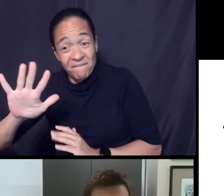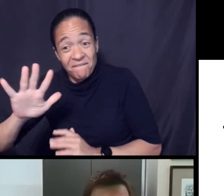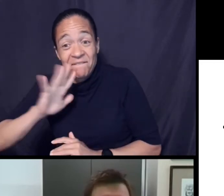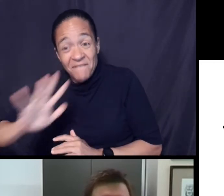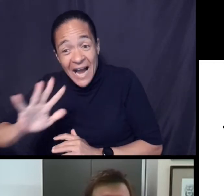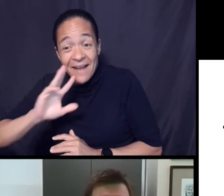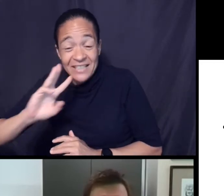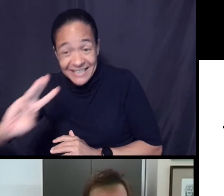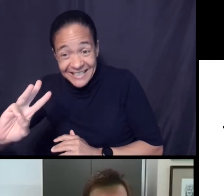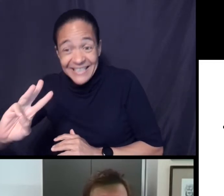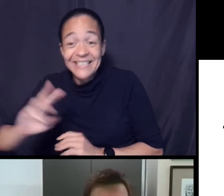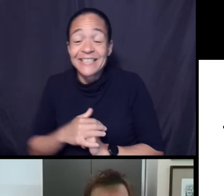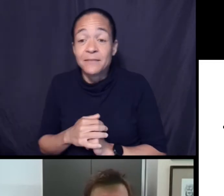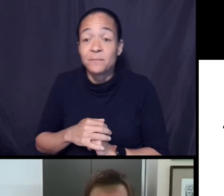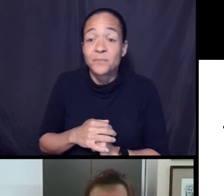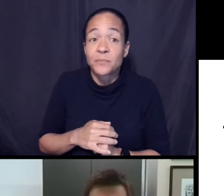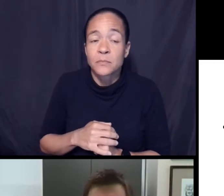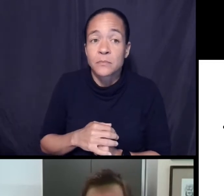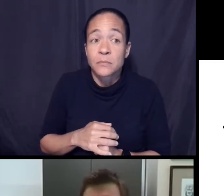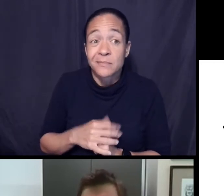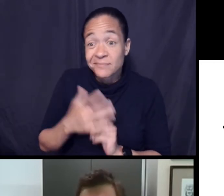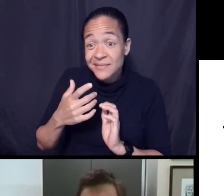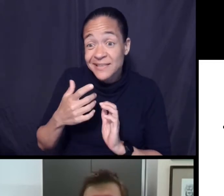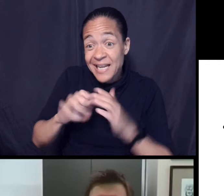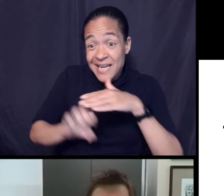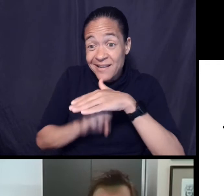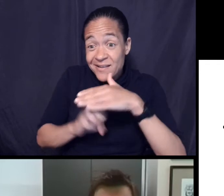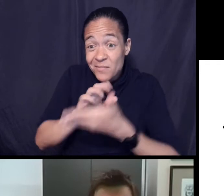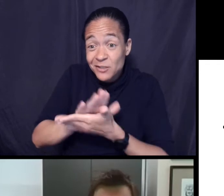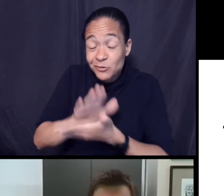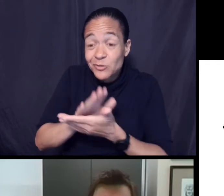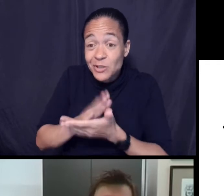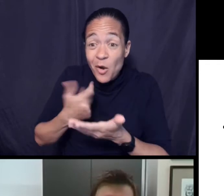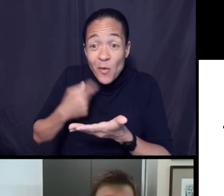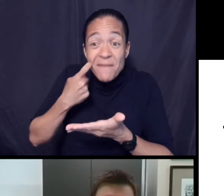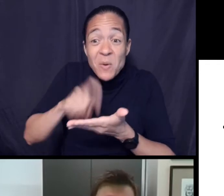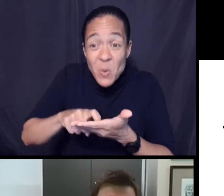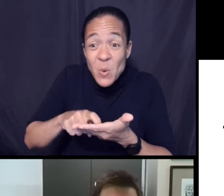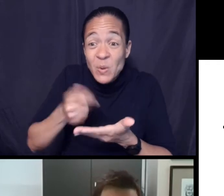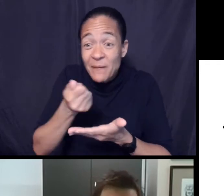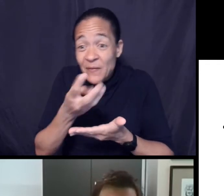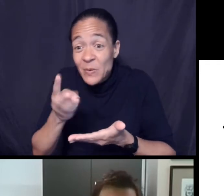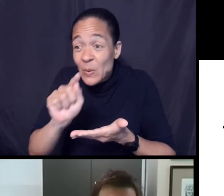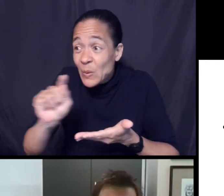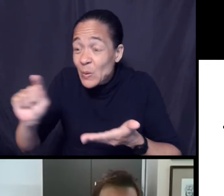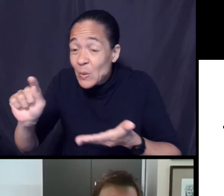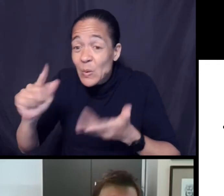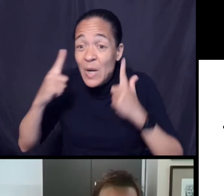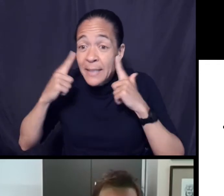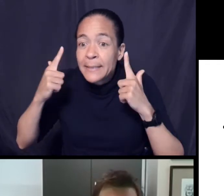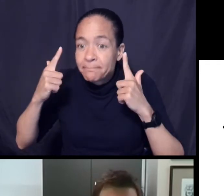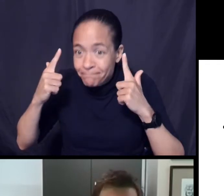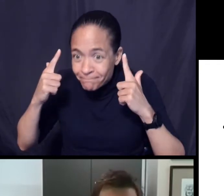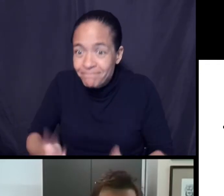grade school, we can find children who just now develop hearing loss from something they had